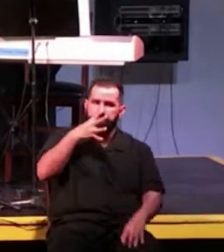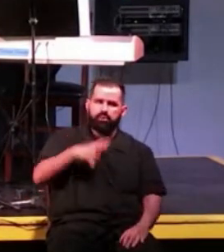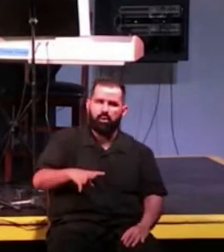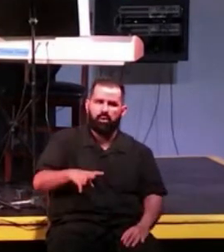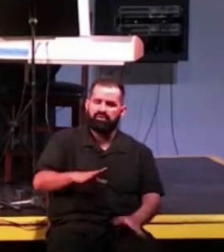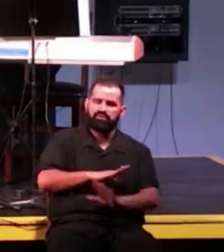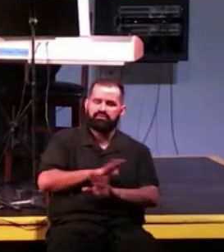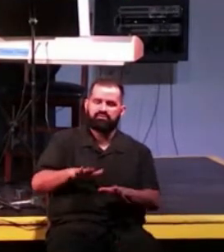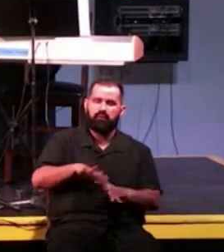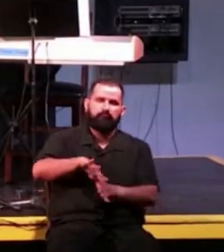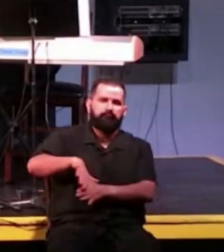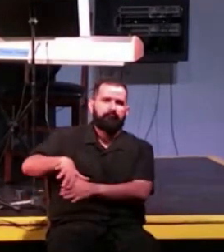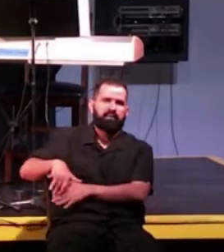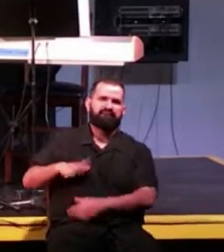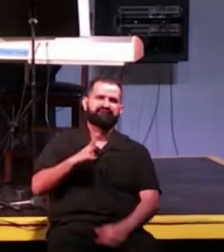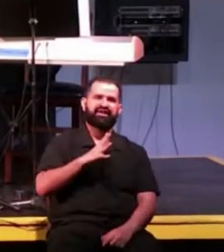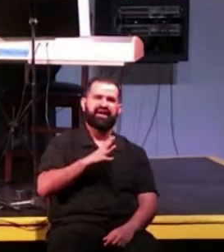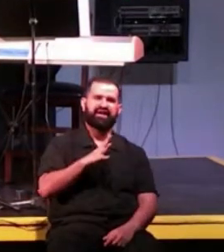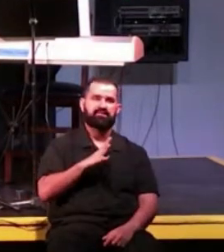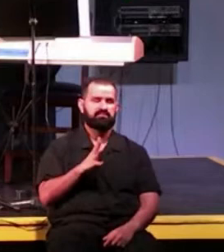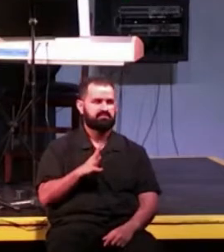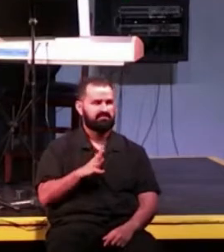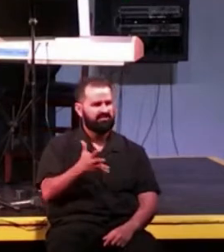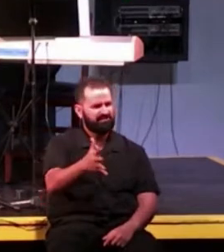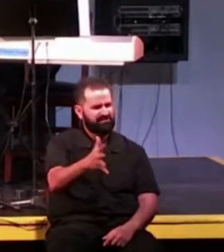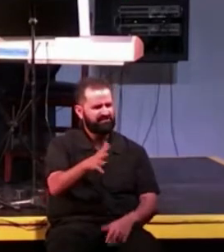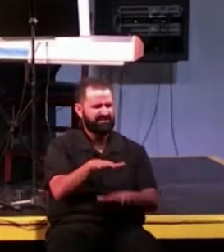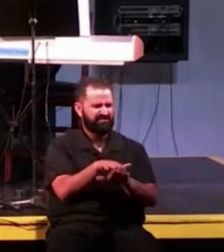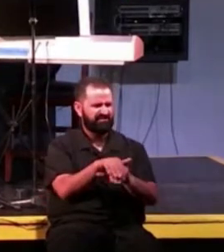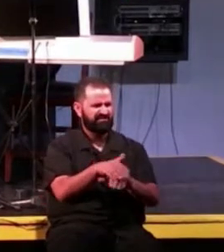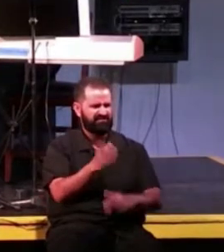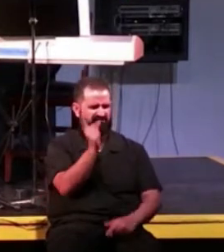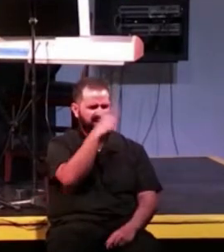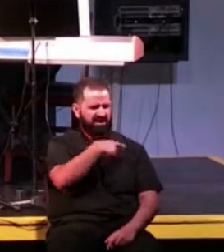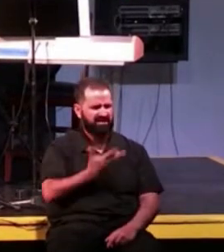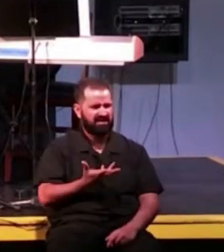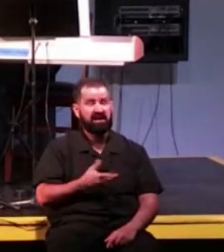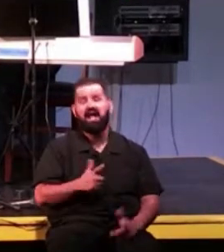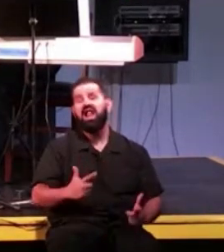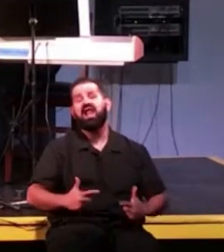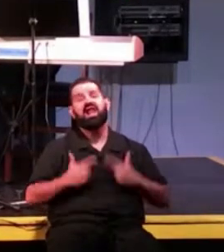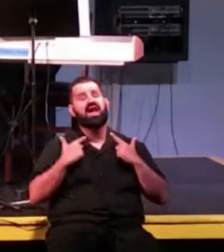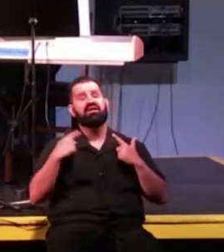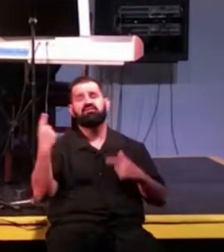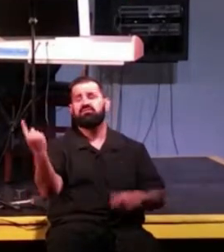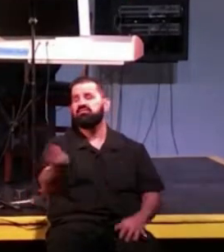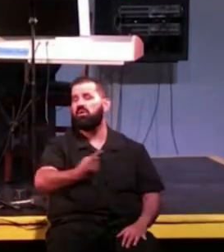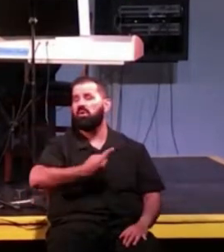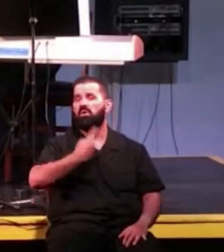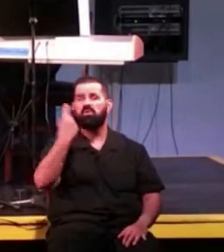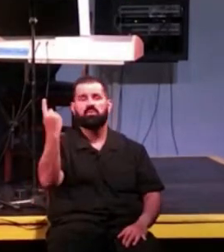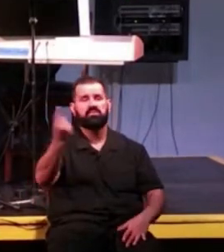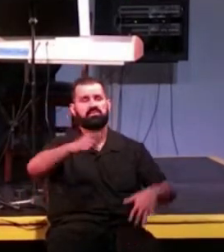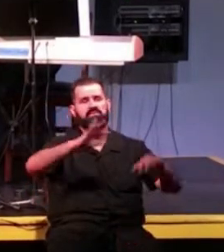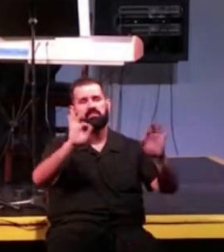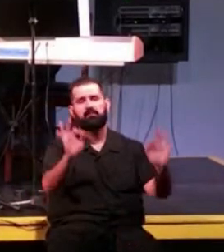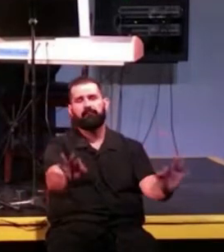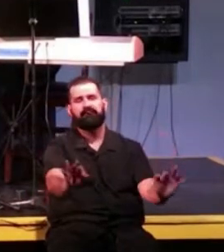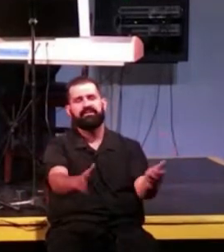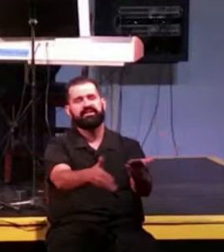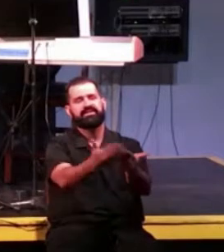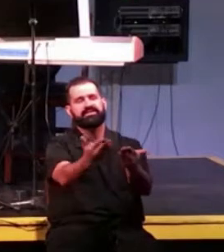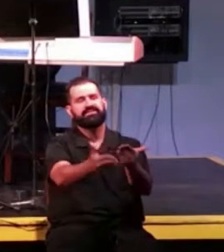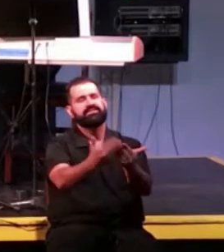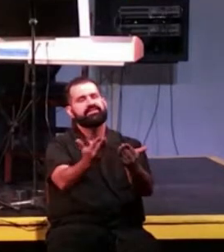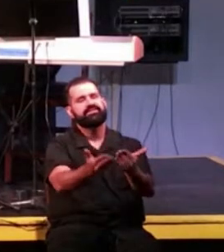Don't fake it. We got to stop being these Christians that think life is always like easy